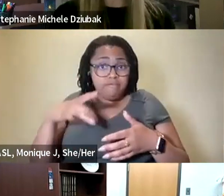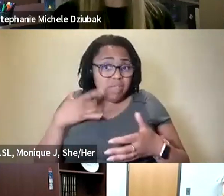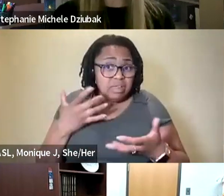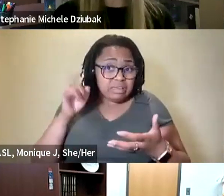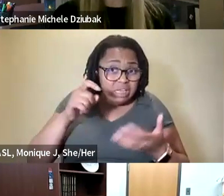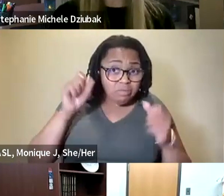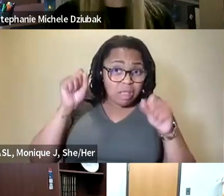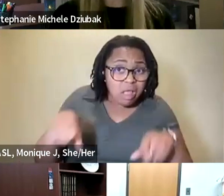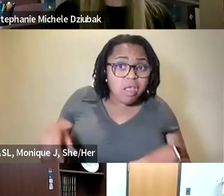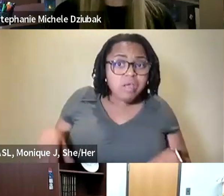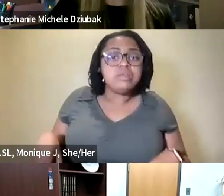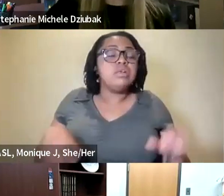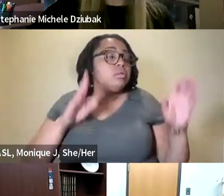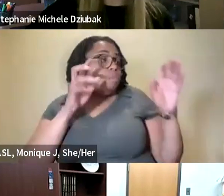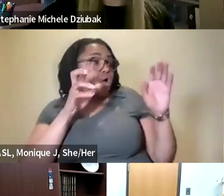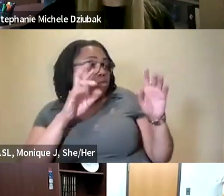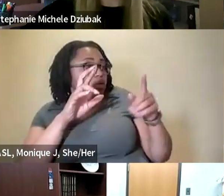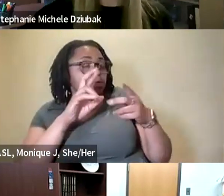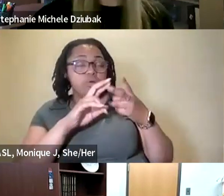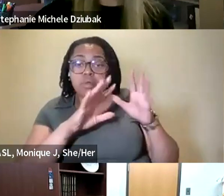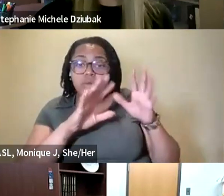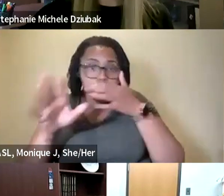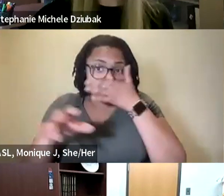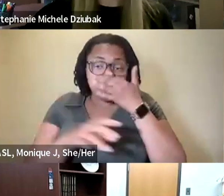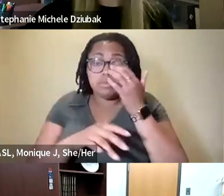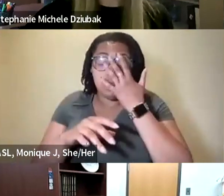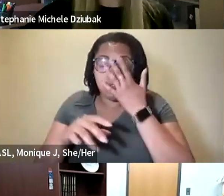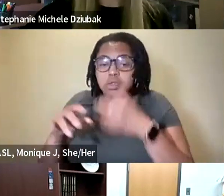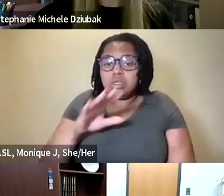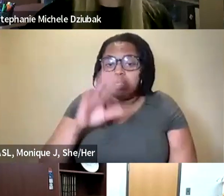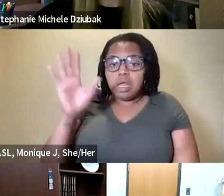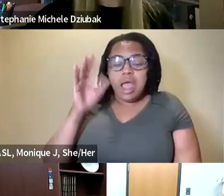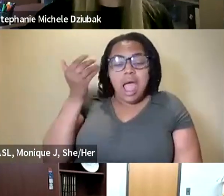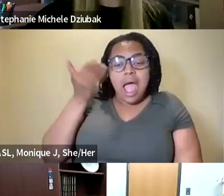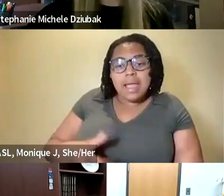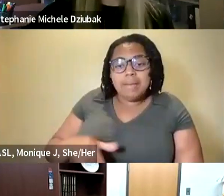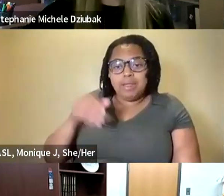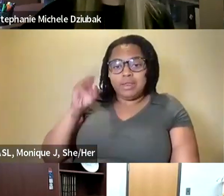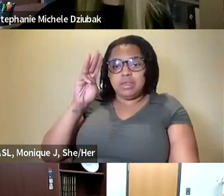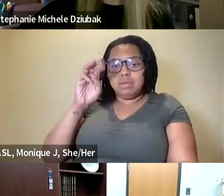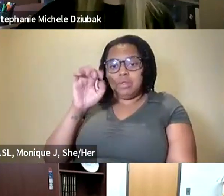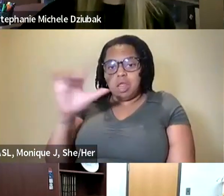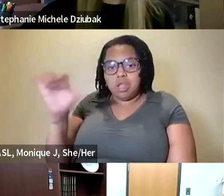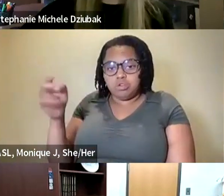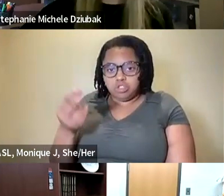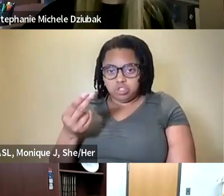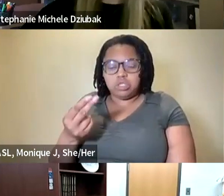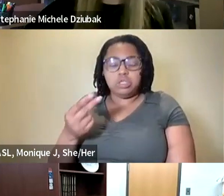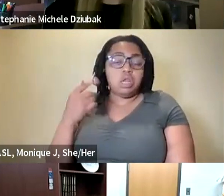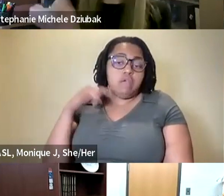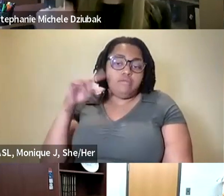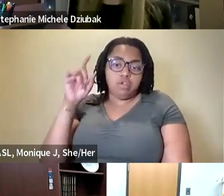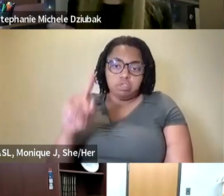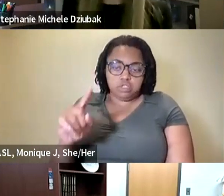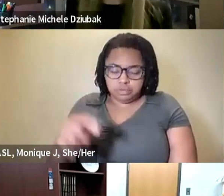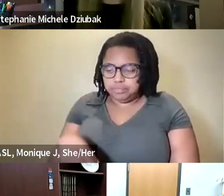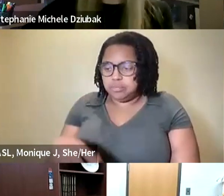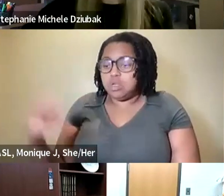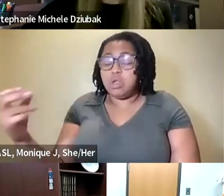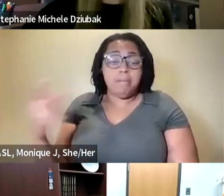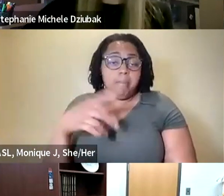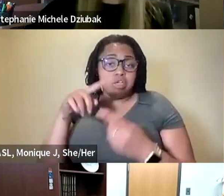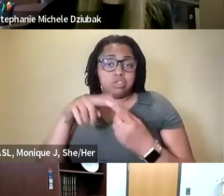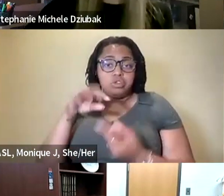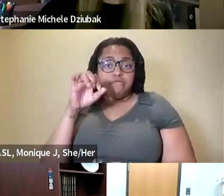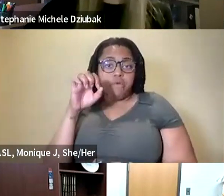Barbara, go ahead. Sorry. This is Welch. I do have a question. Going back to the forum,